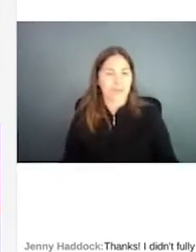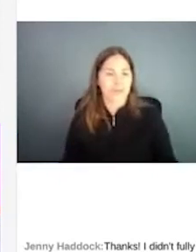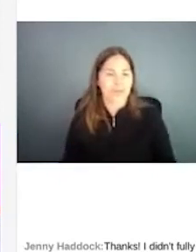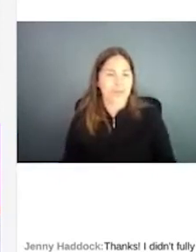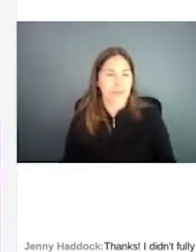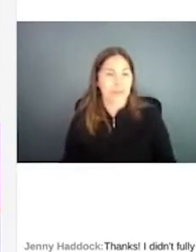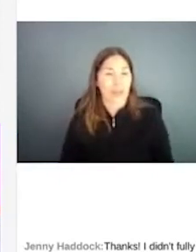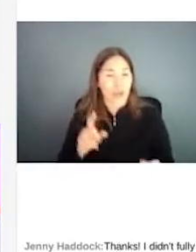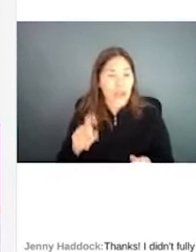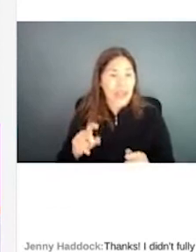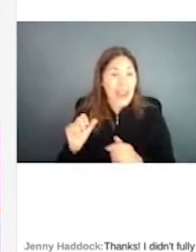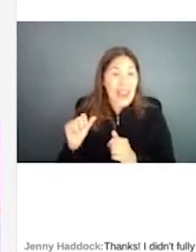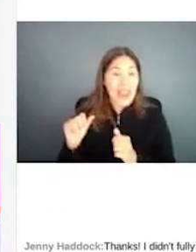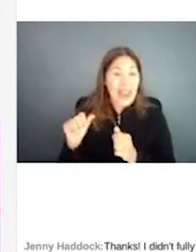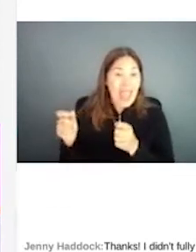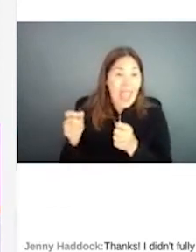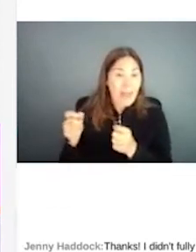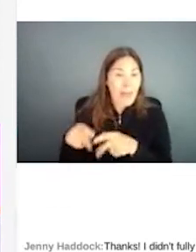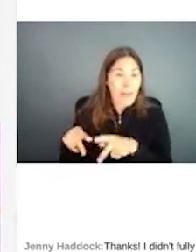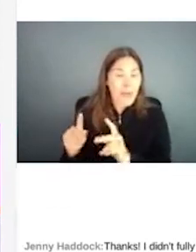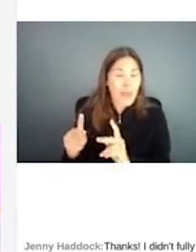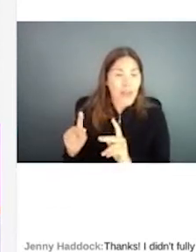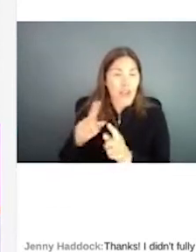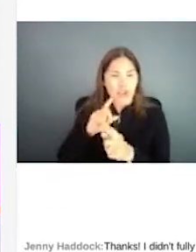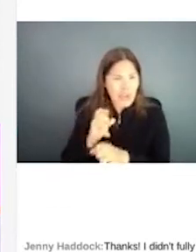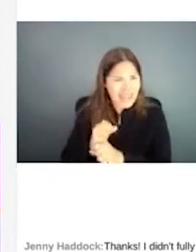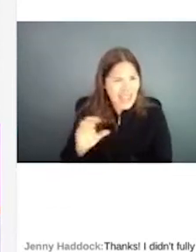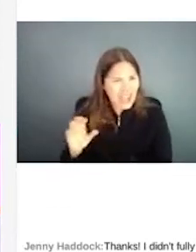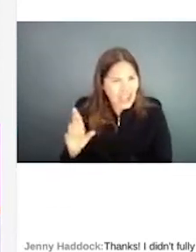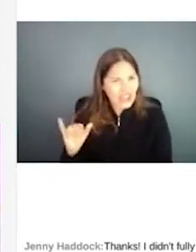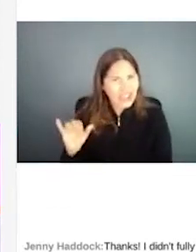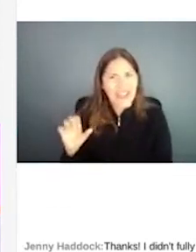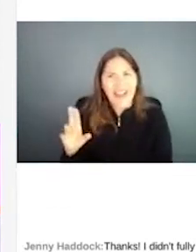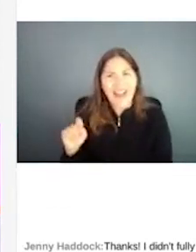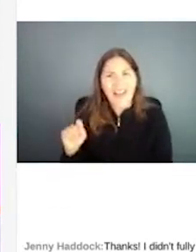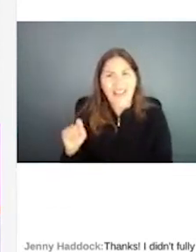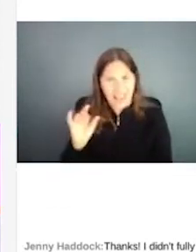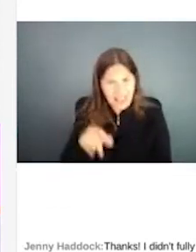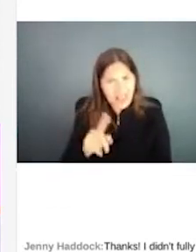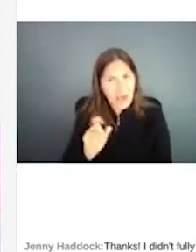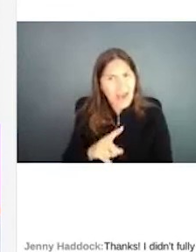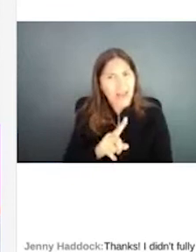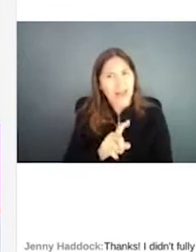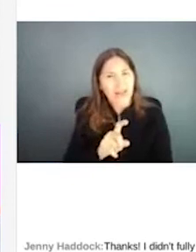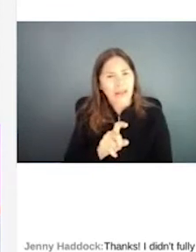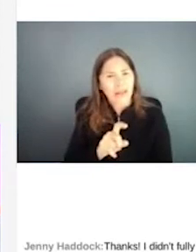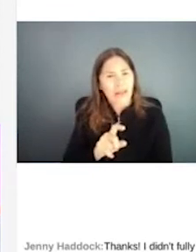You need admin permission to get a cricket. Is that what you're asking, Odena?